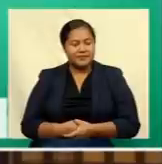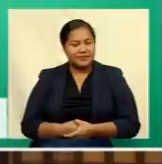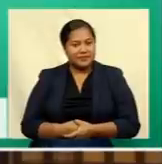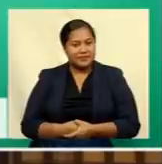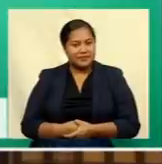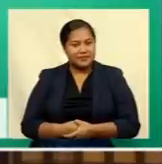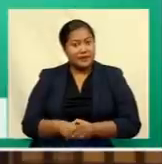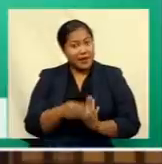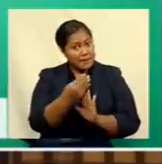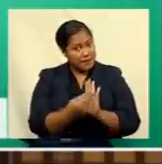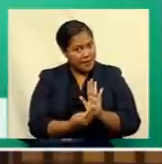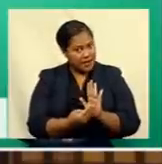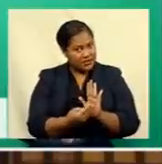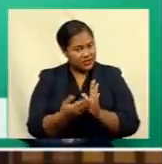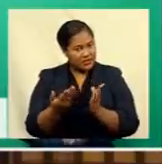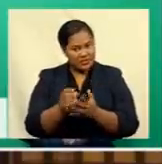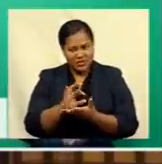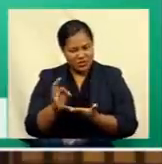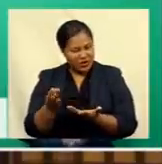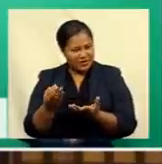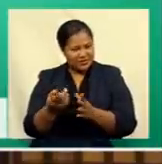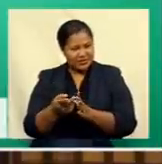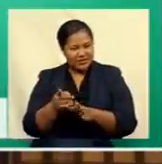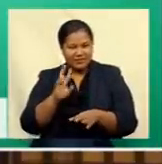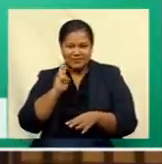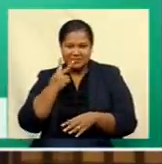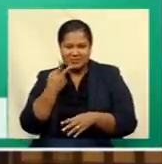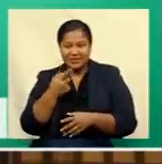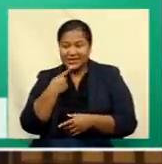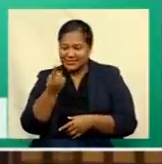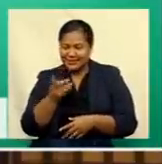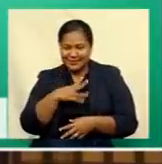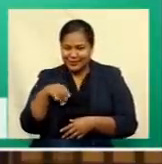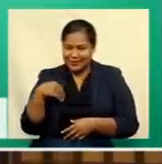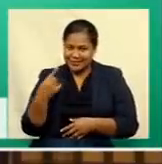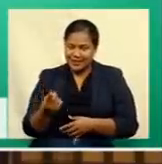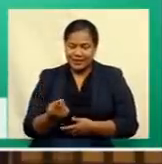And budget is not dishonest, says Minister.